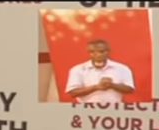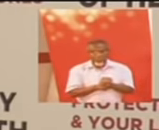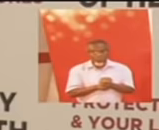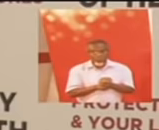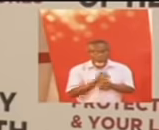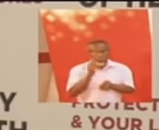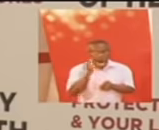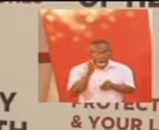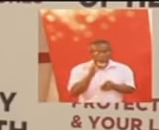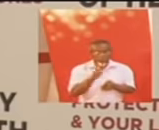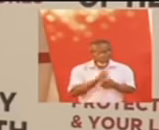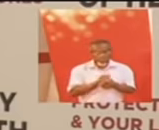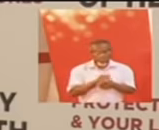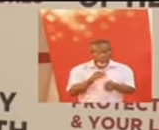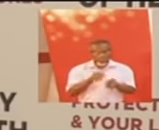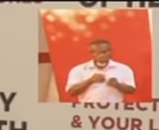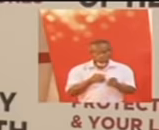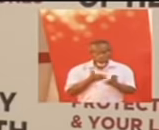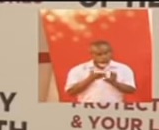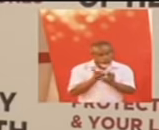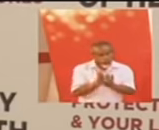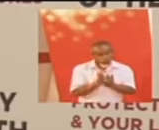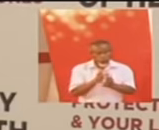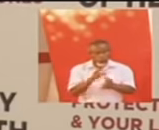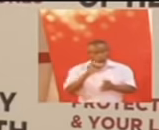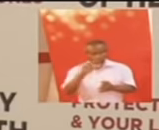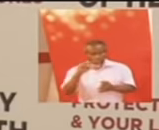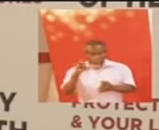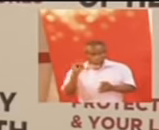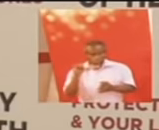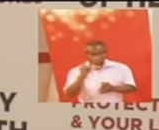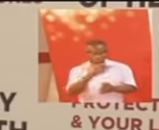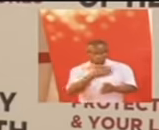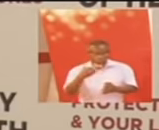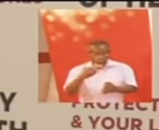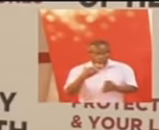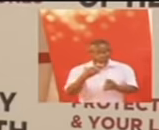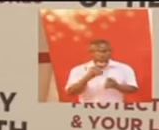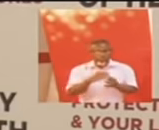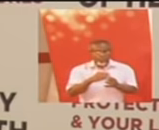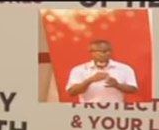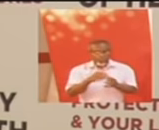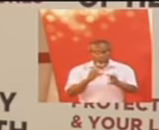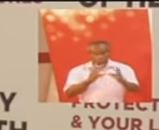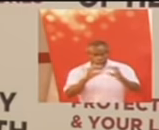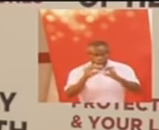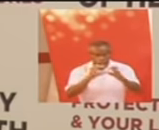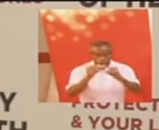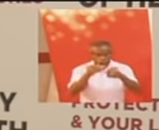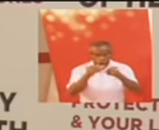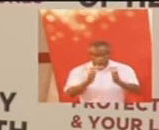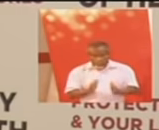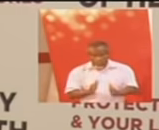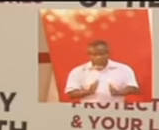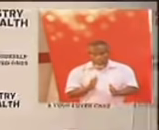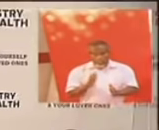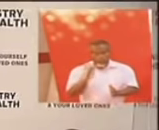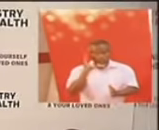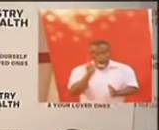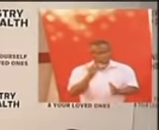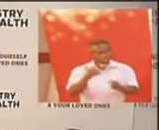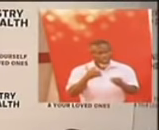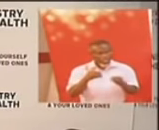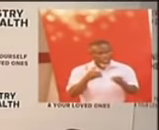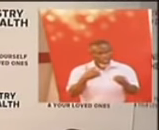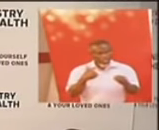Communications Department, we will endeavor to have that figure presented to you in an accurate and transparent fashion in the very near future. Thank you very